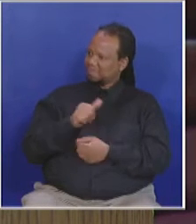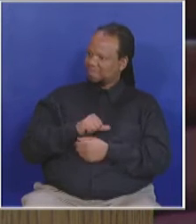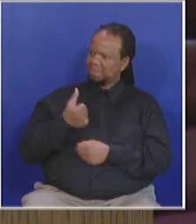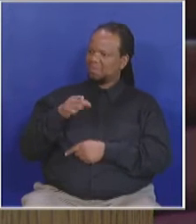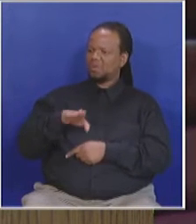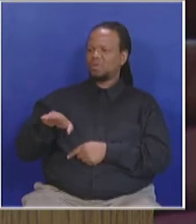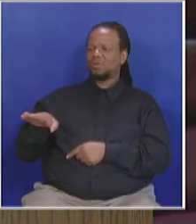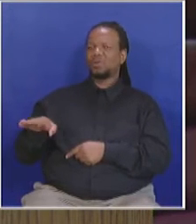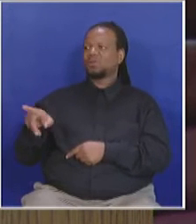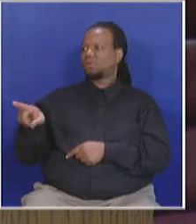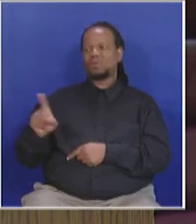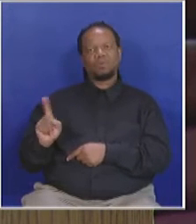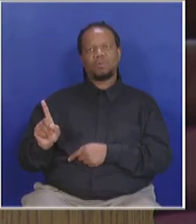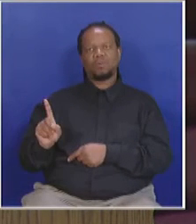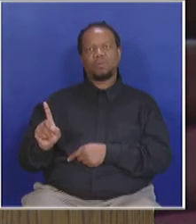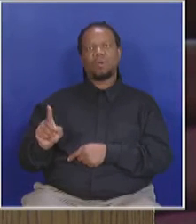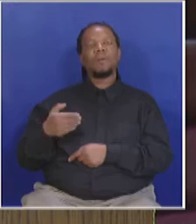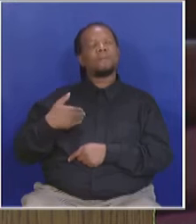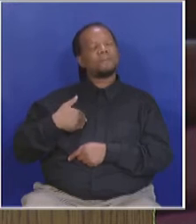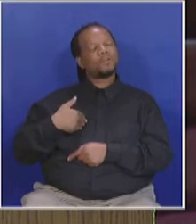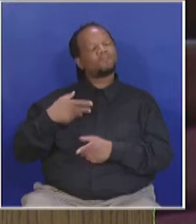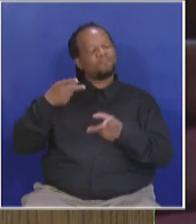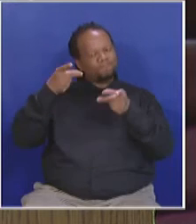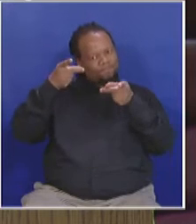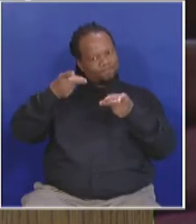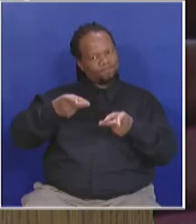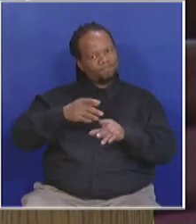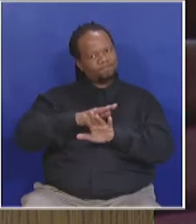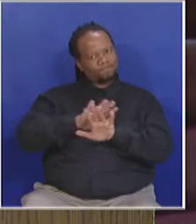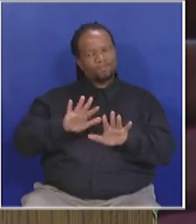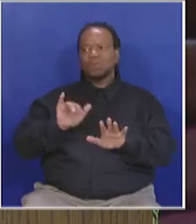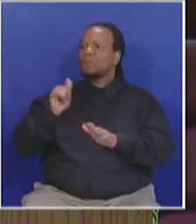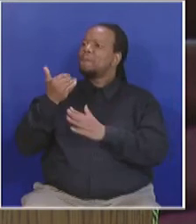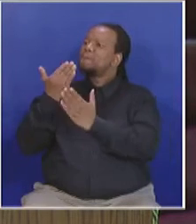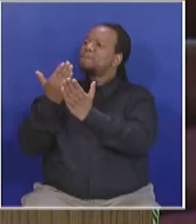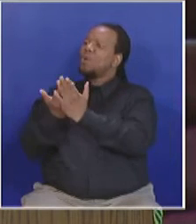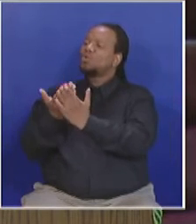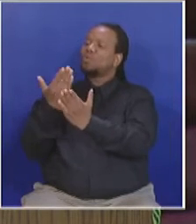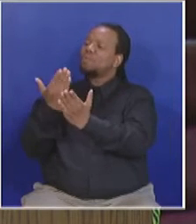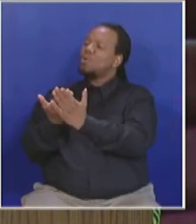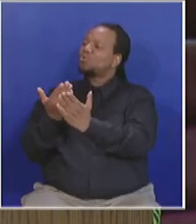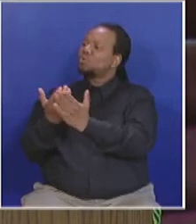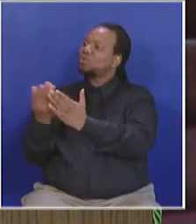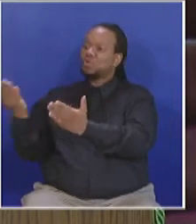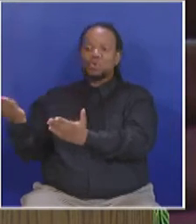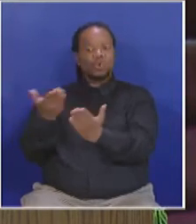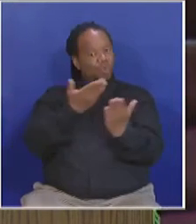it. I ruled on your motion, on your notice of a motion.